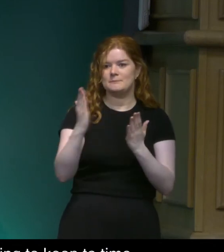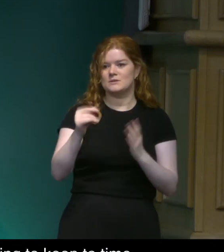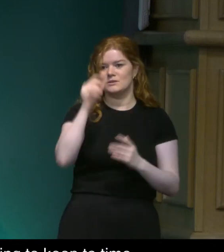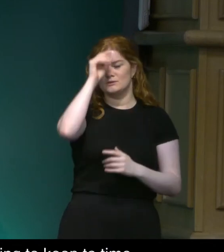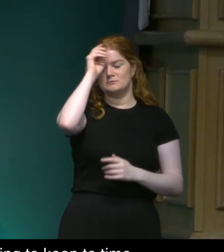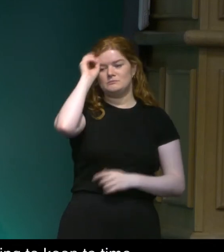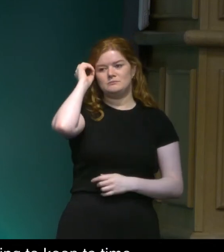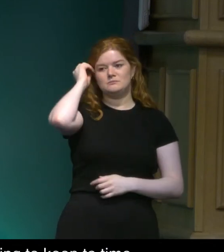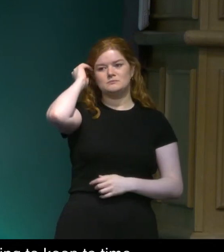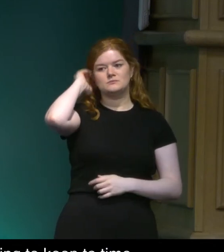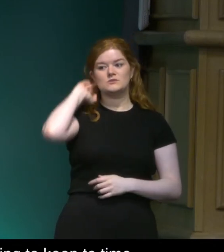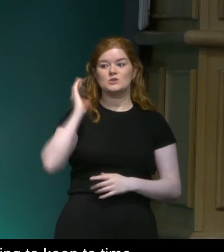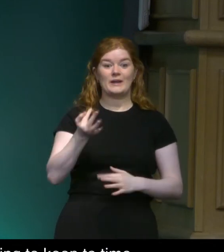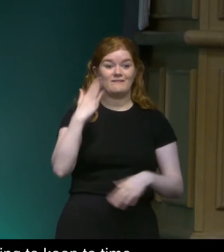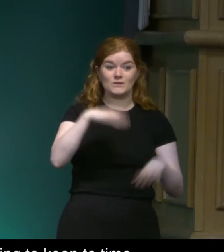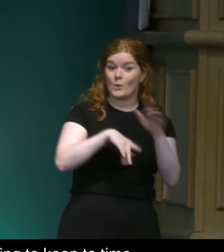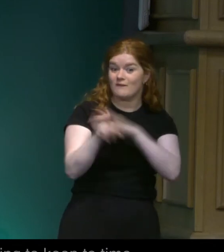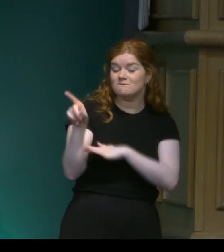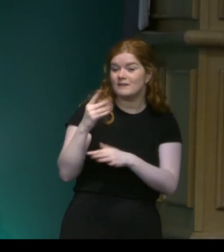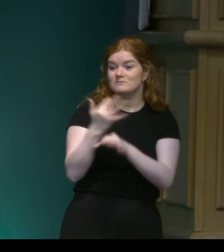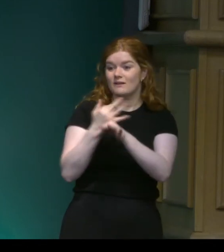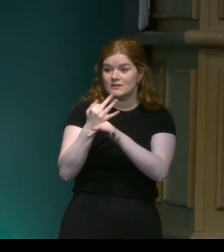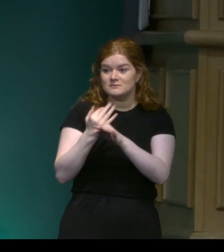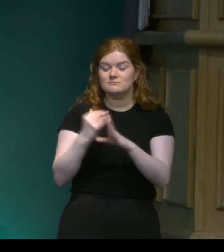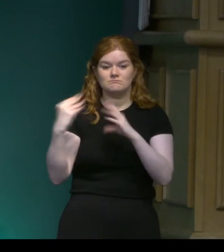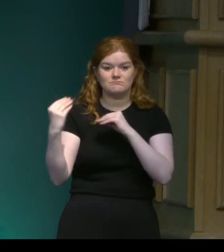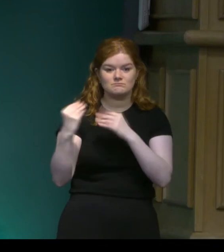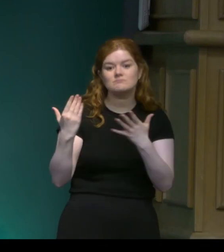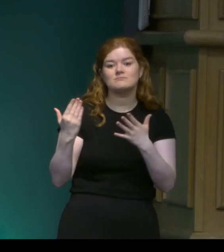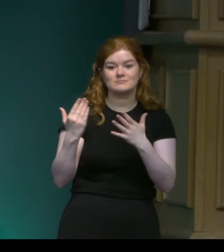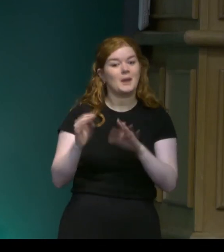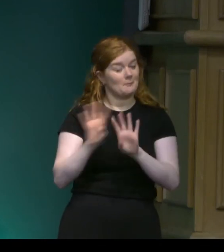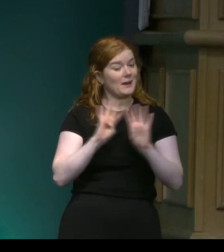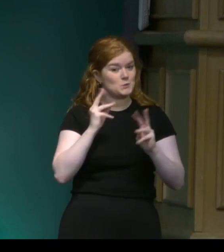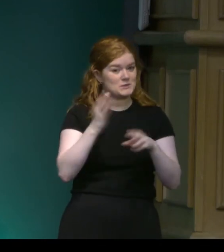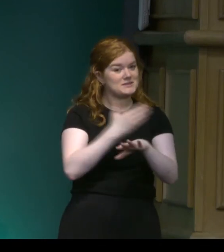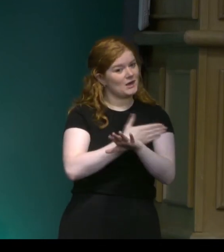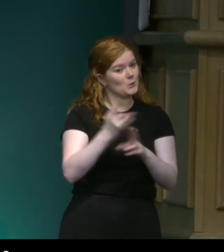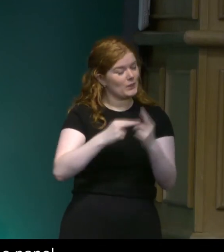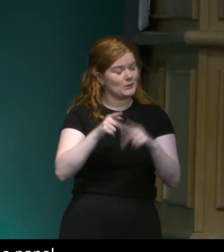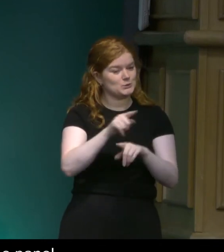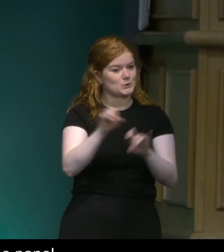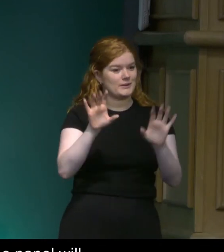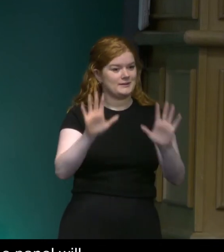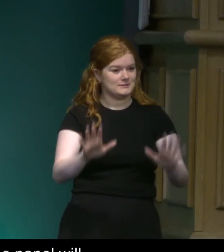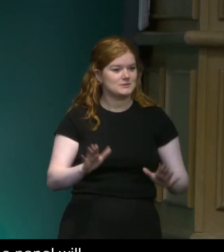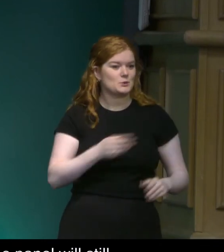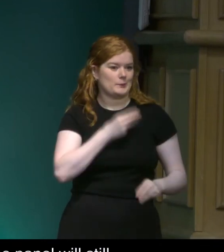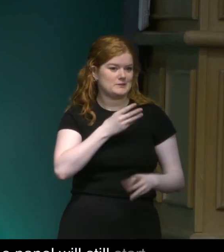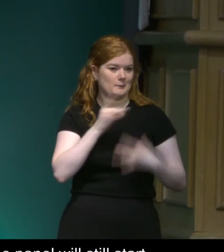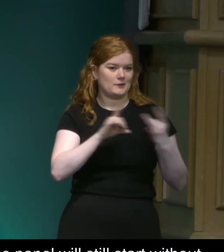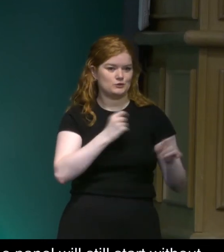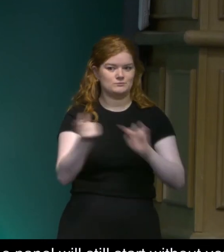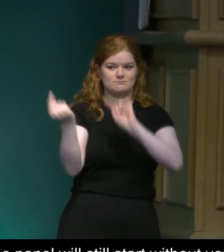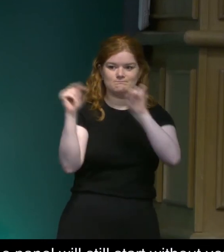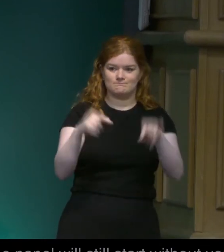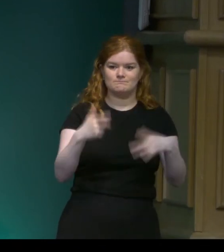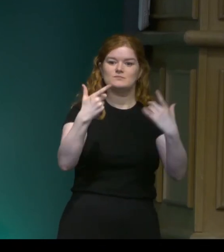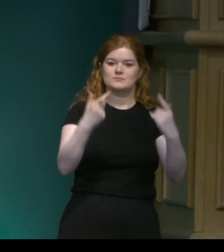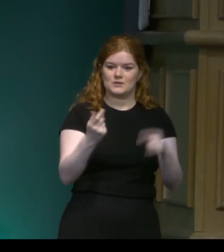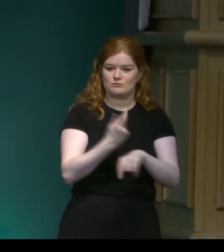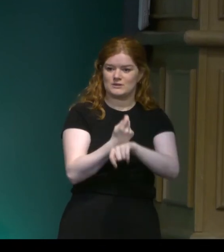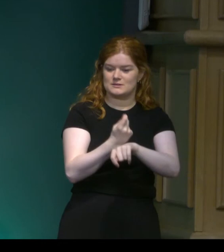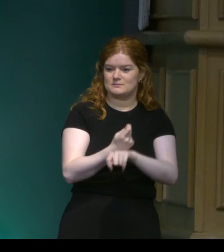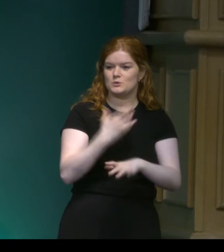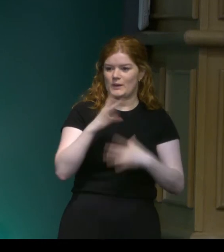if um if you're out having coffee um the panel will still start without you so so please try and get to your